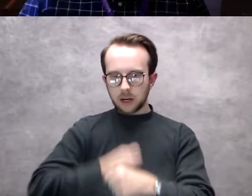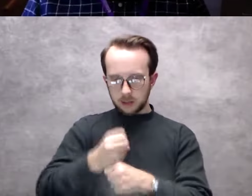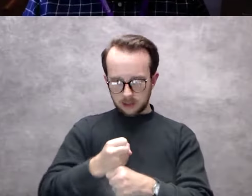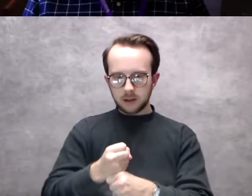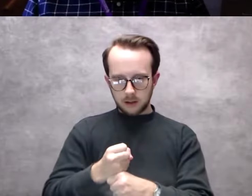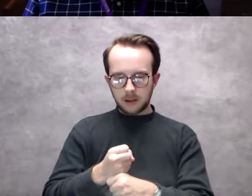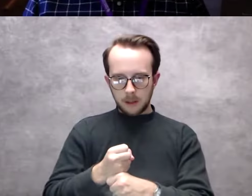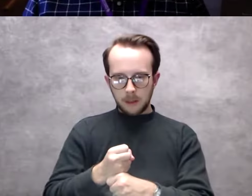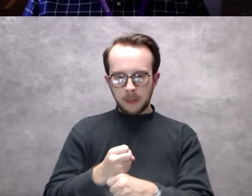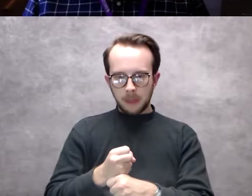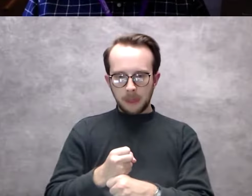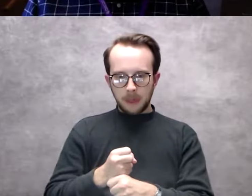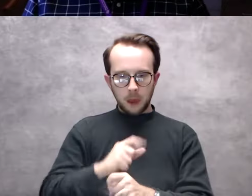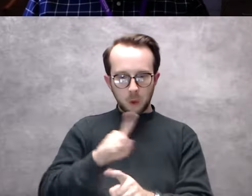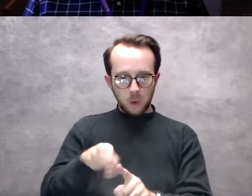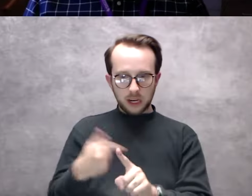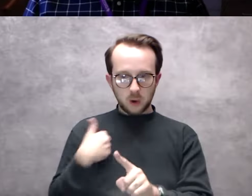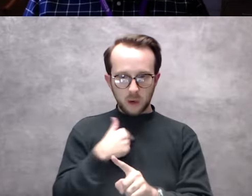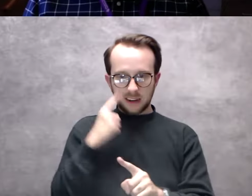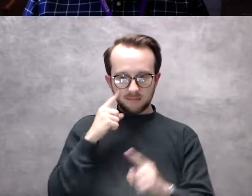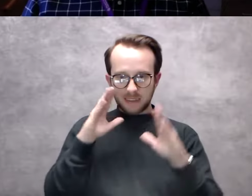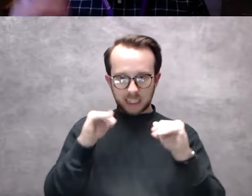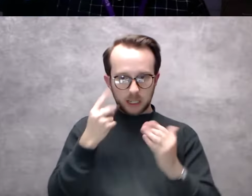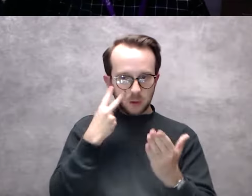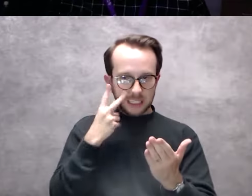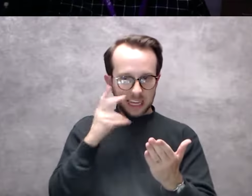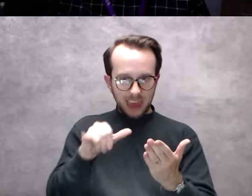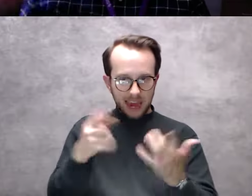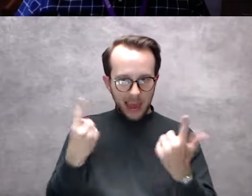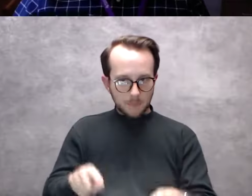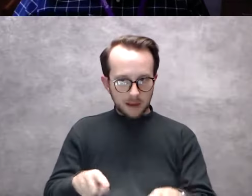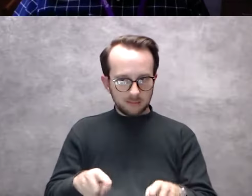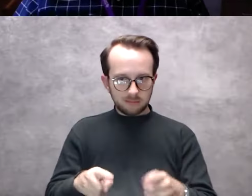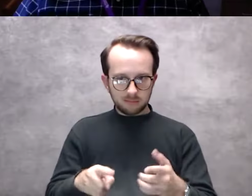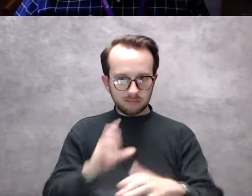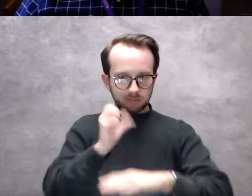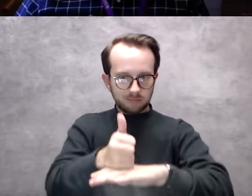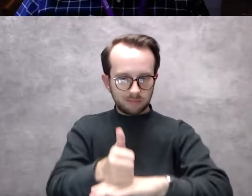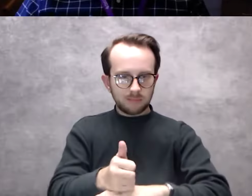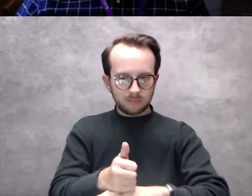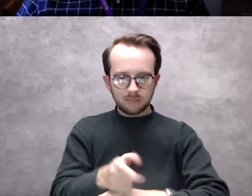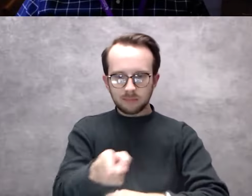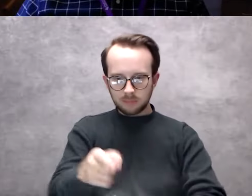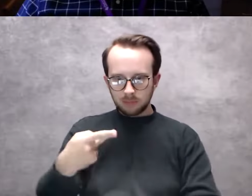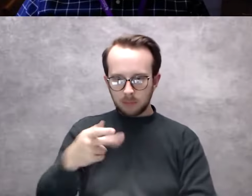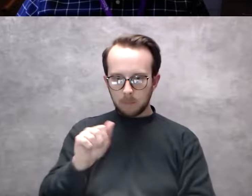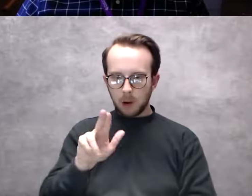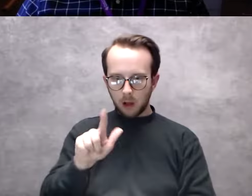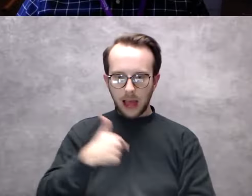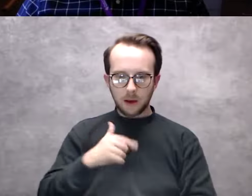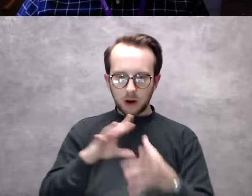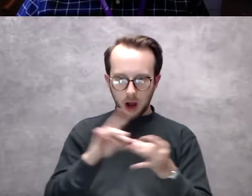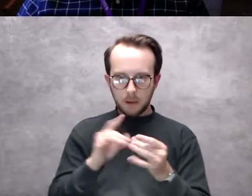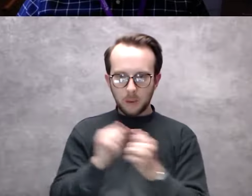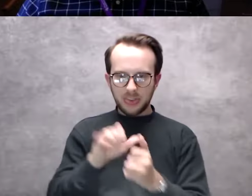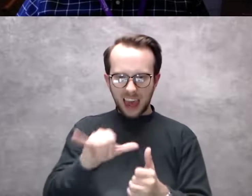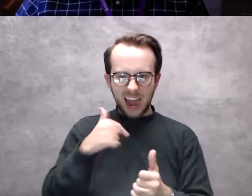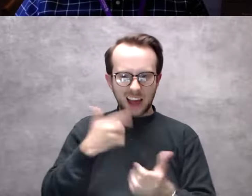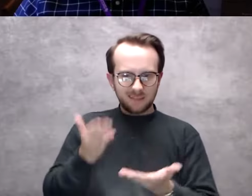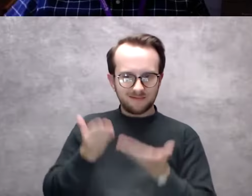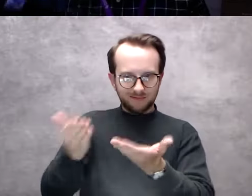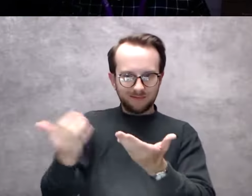expect to see that raise happen? So I will comment on that since I brought this up earlier when Brett and I were talking